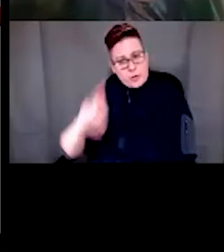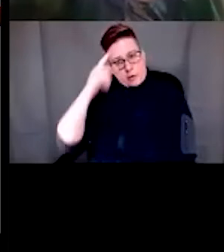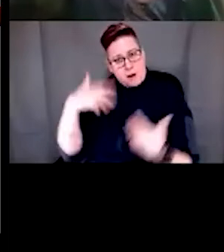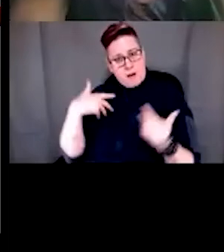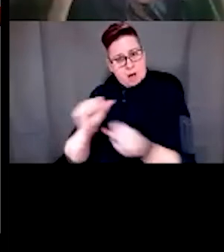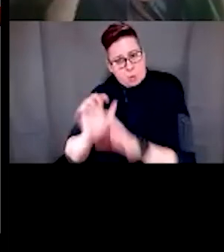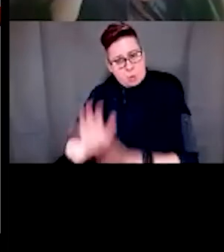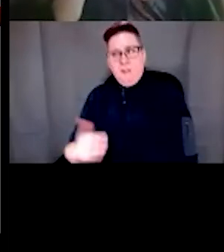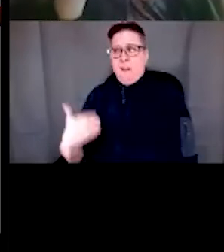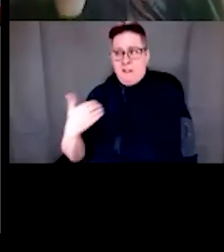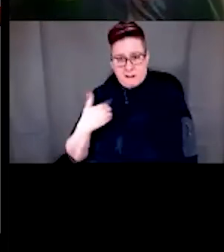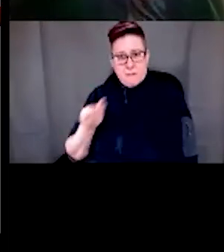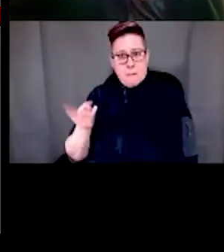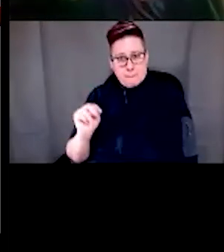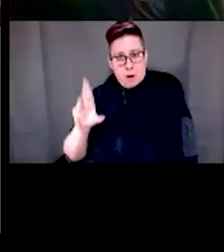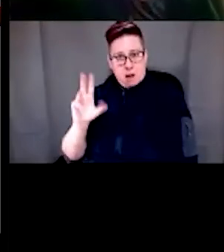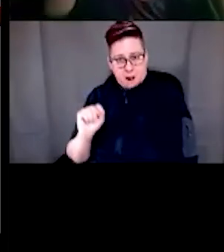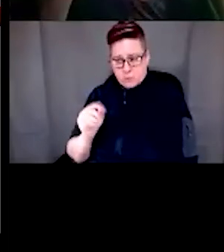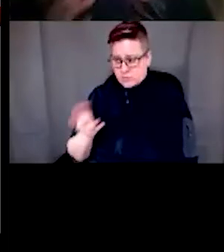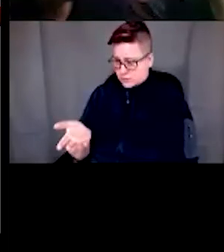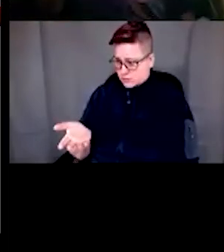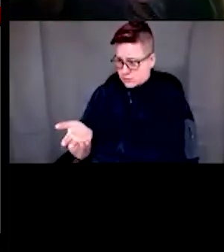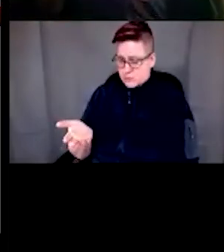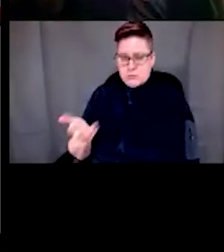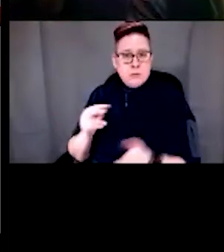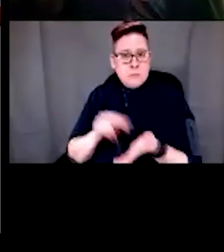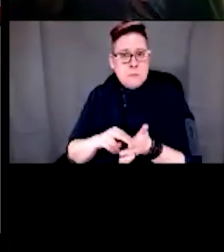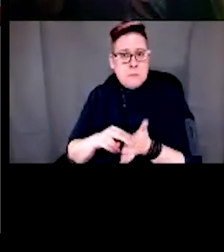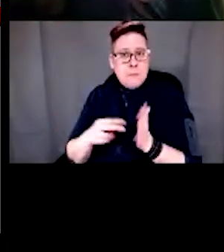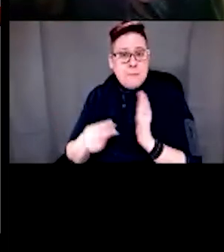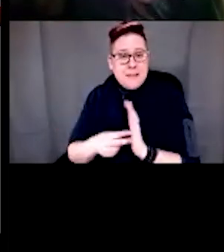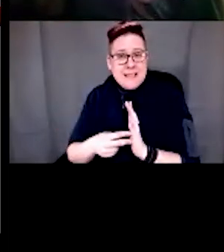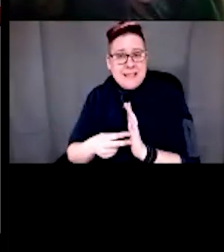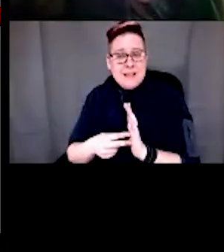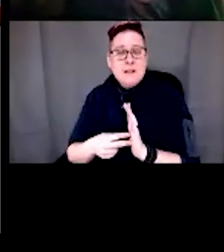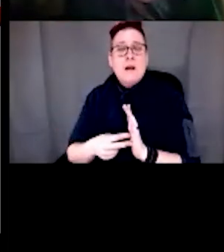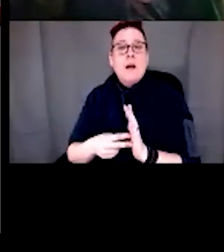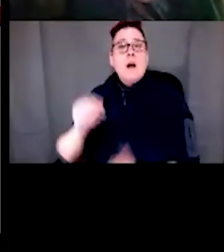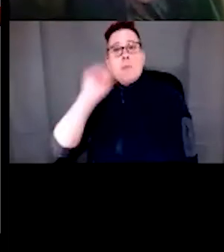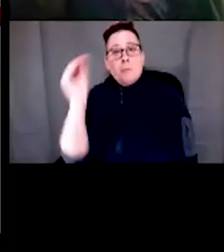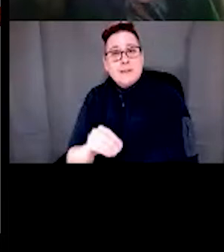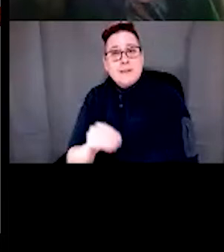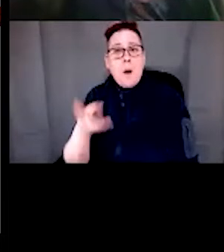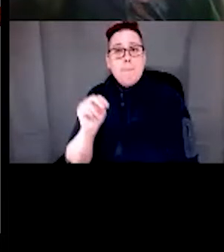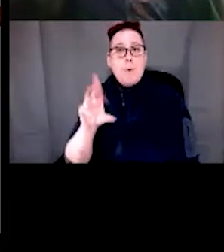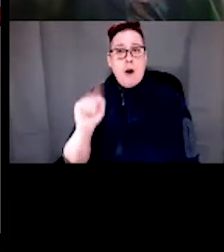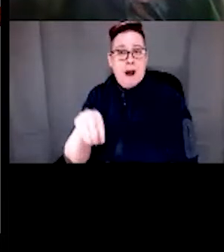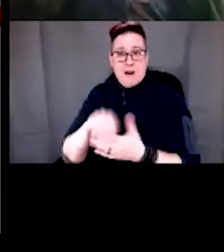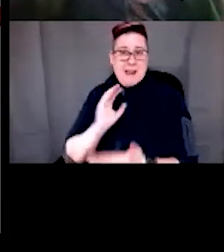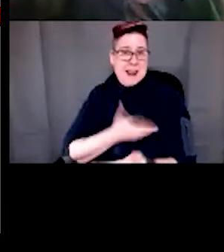experiencing burnout, that means that the rate of burnout in our organizations